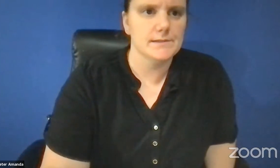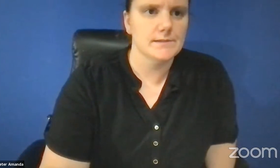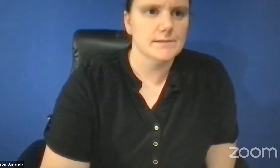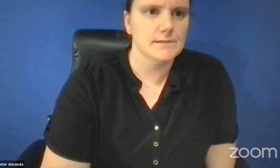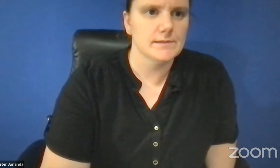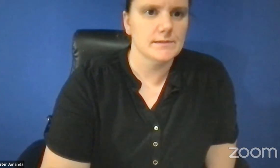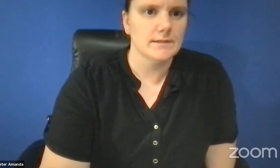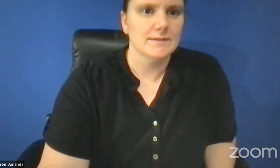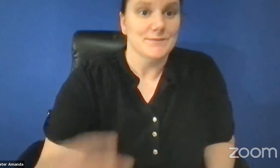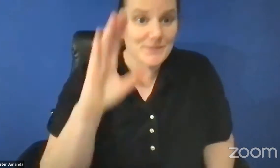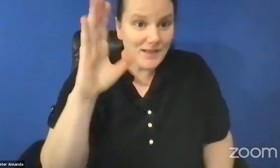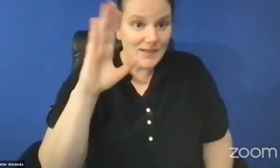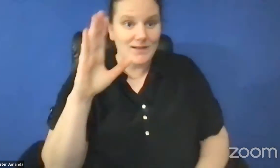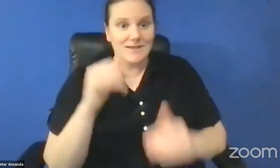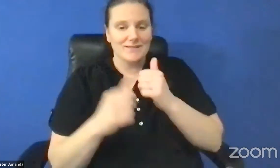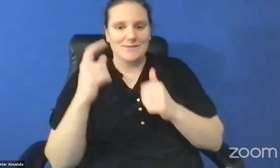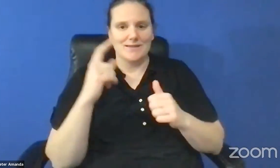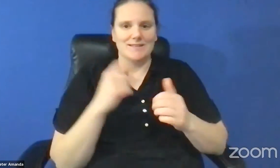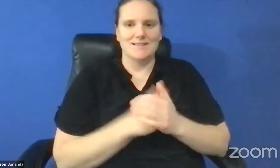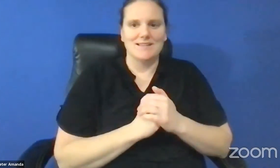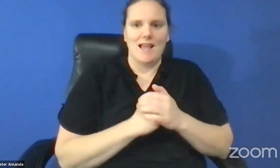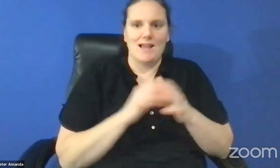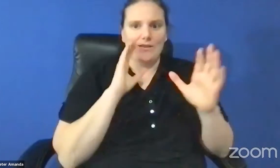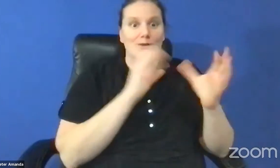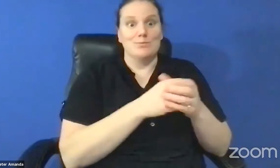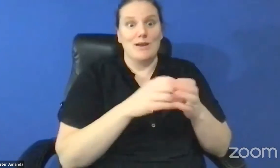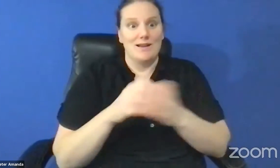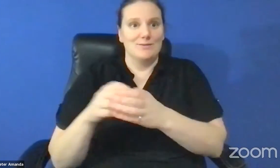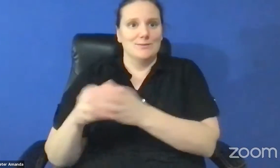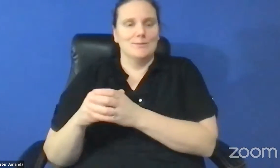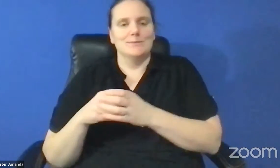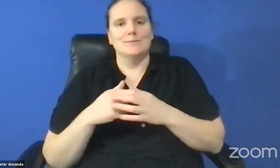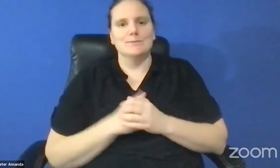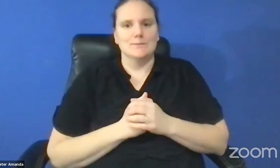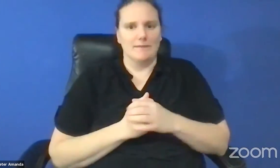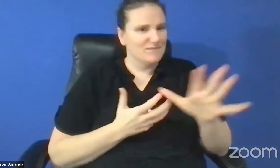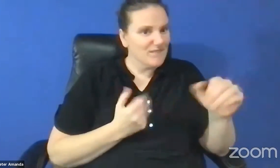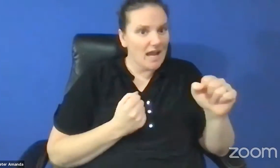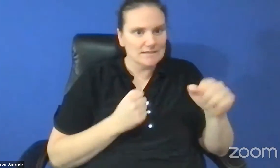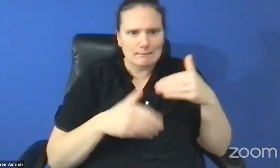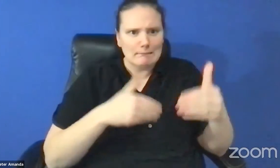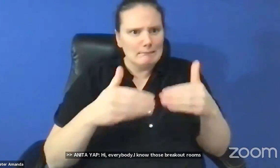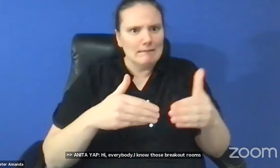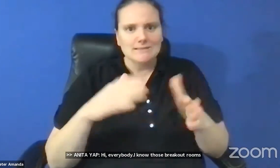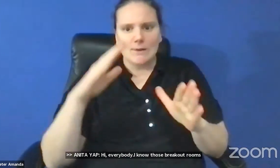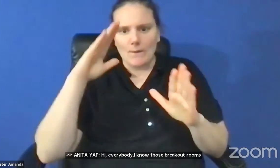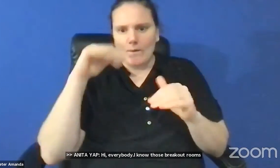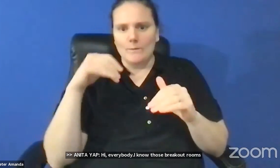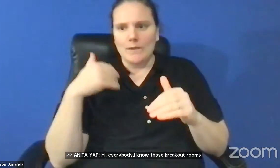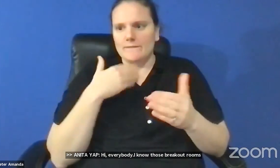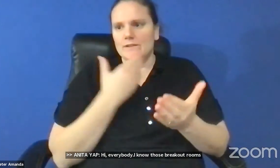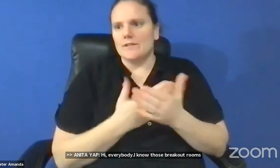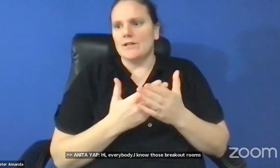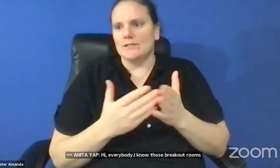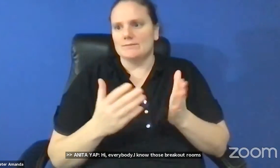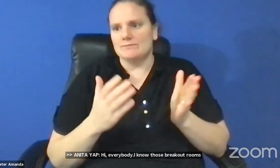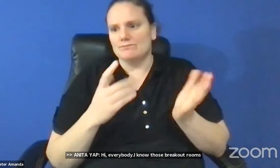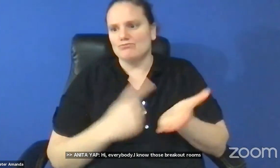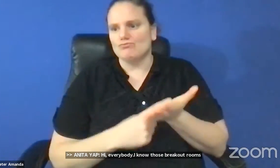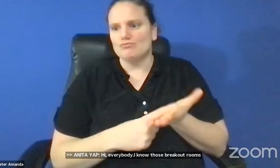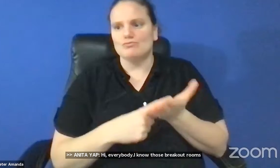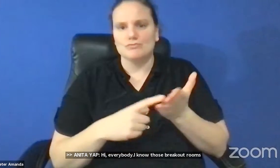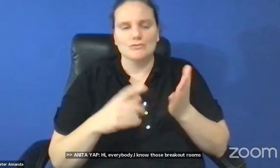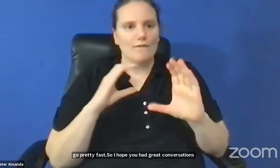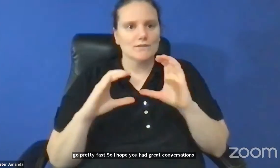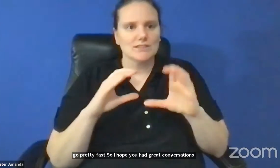Hi, everybody. I know those breakout rooms go pretty fast, so I hope you had great conversations in your group.